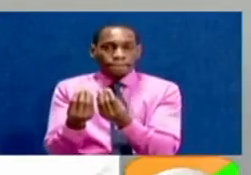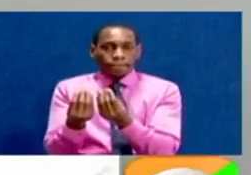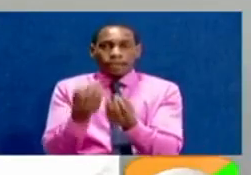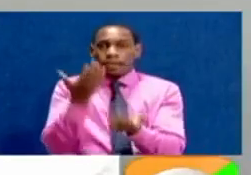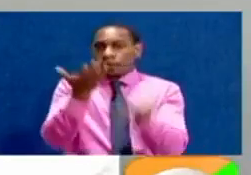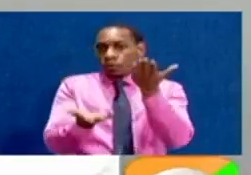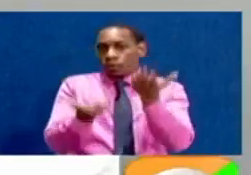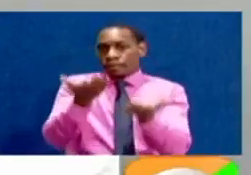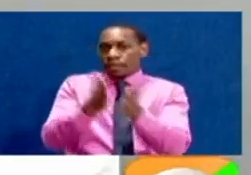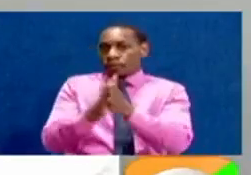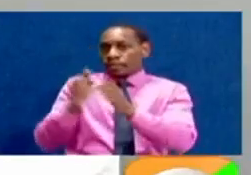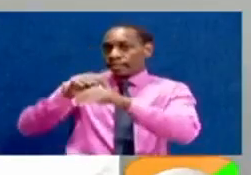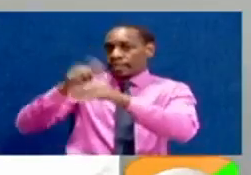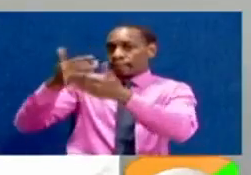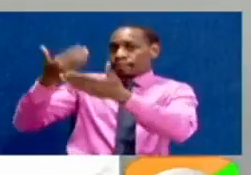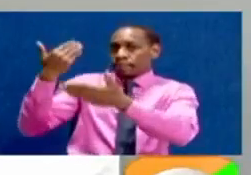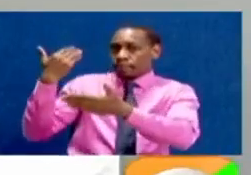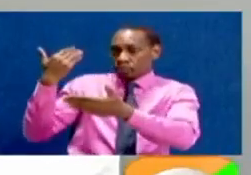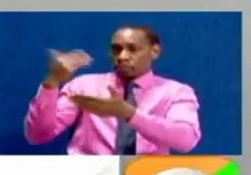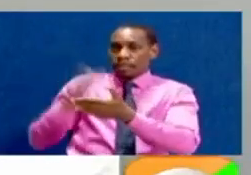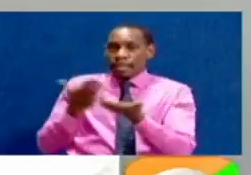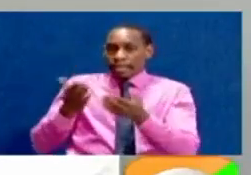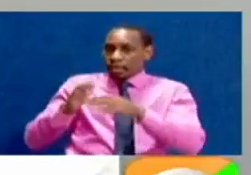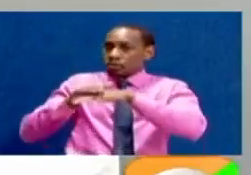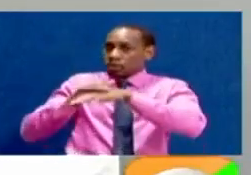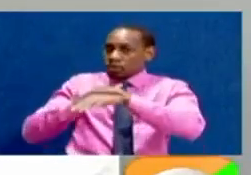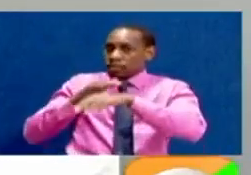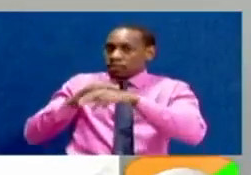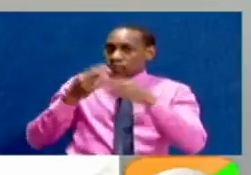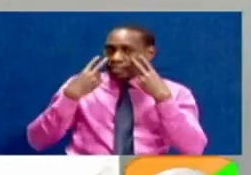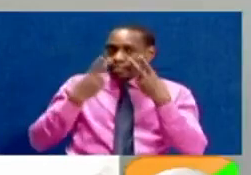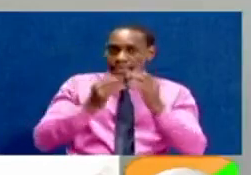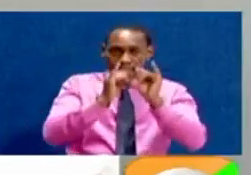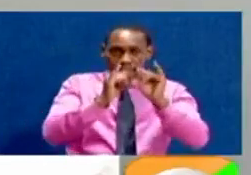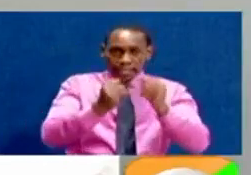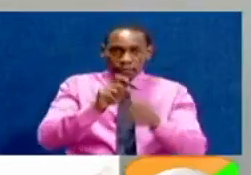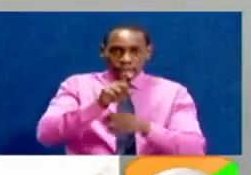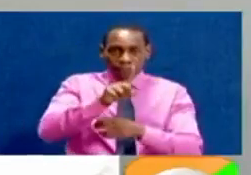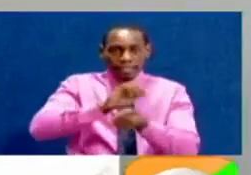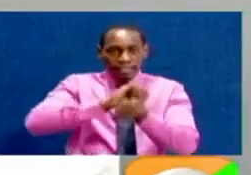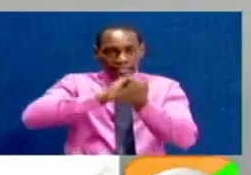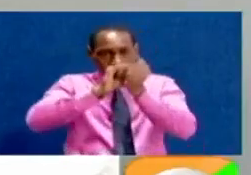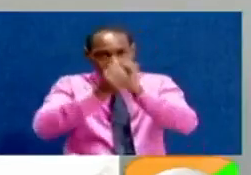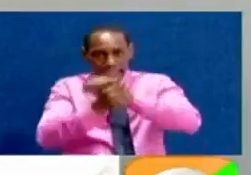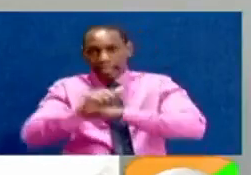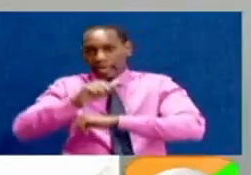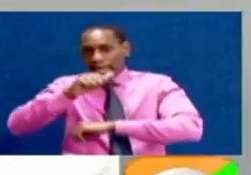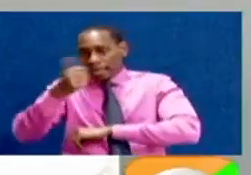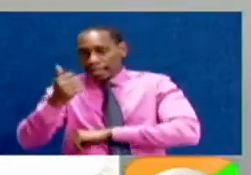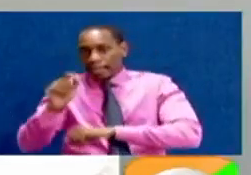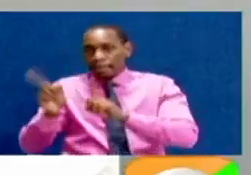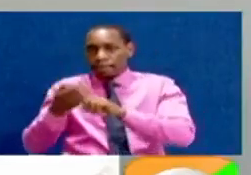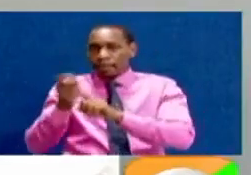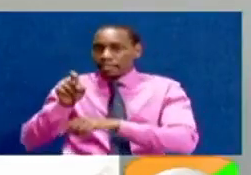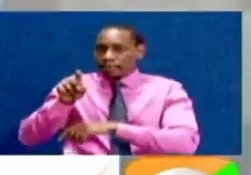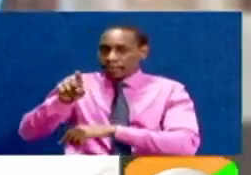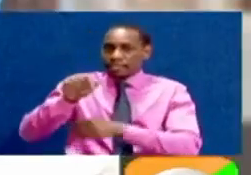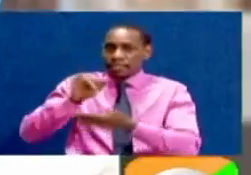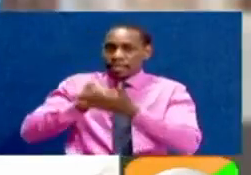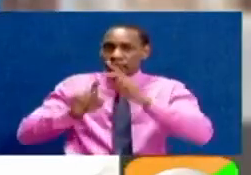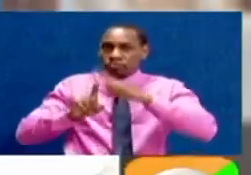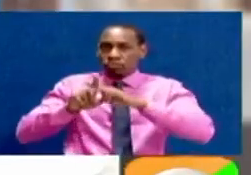or as compared to what was there before. And so gradually we see the new strain replacing the previous or the original strain that started in